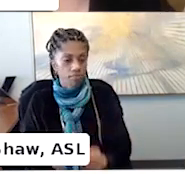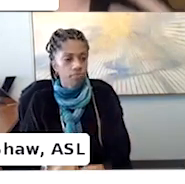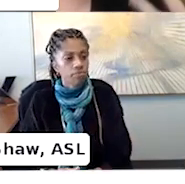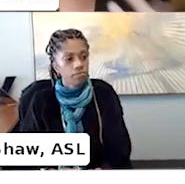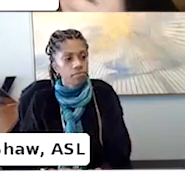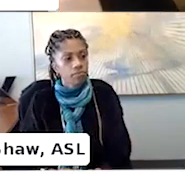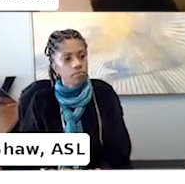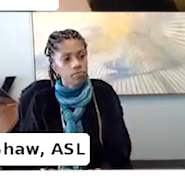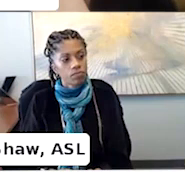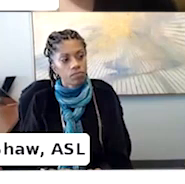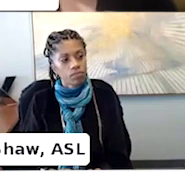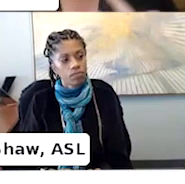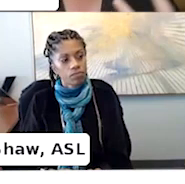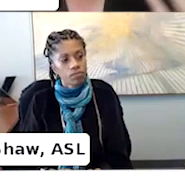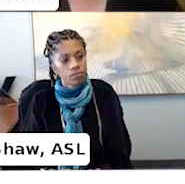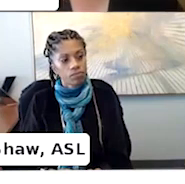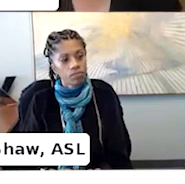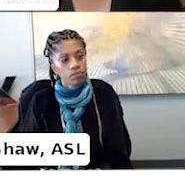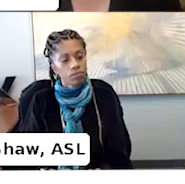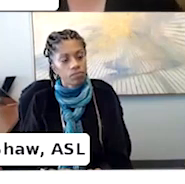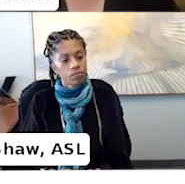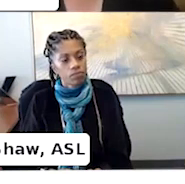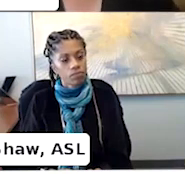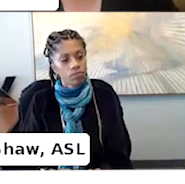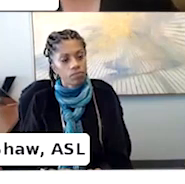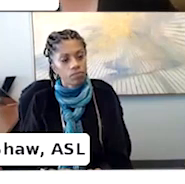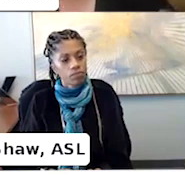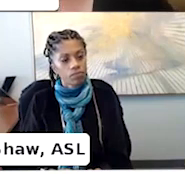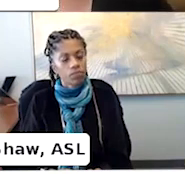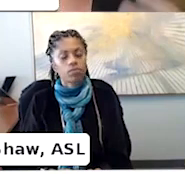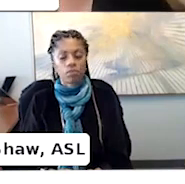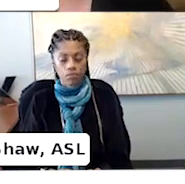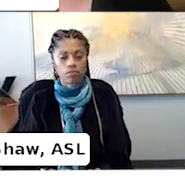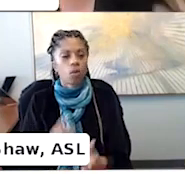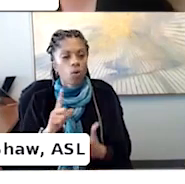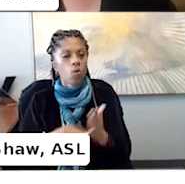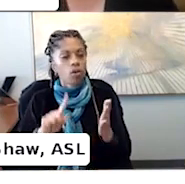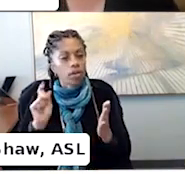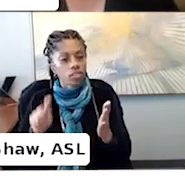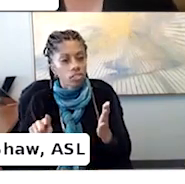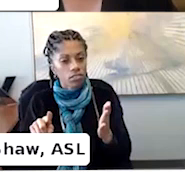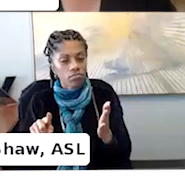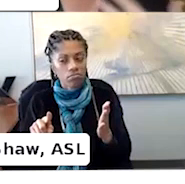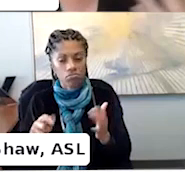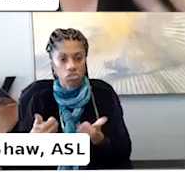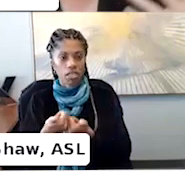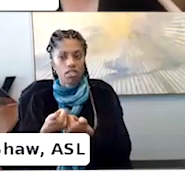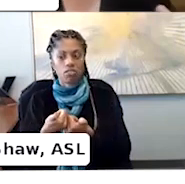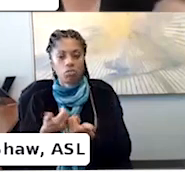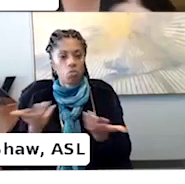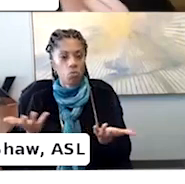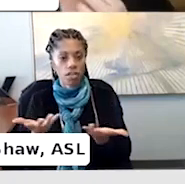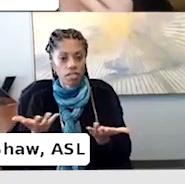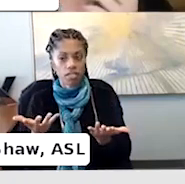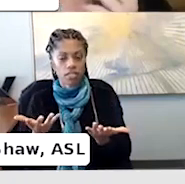what questions or challenges are you bringing into the space today as we invite us all to be together to even